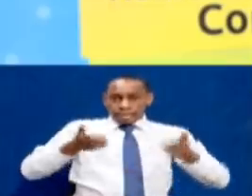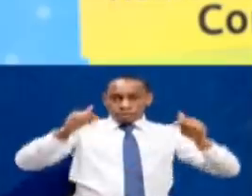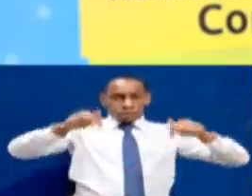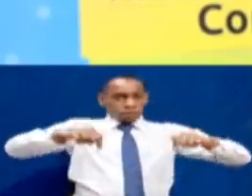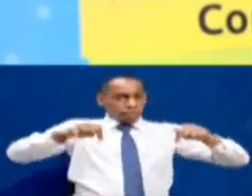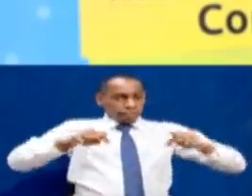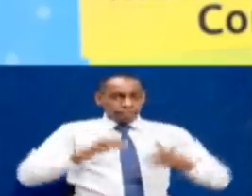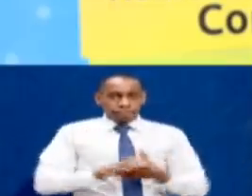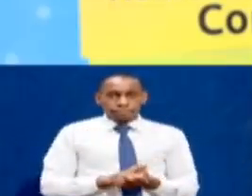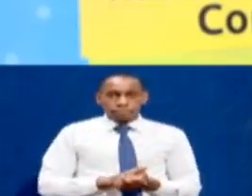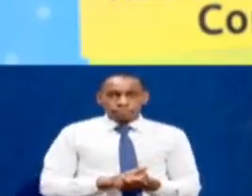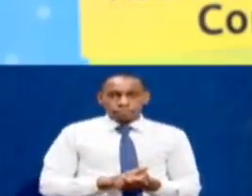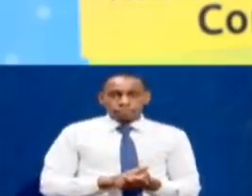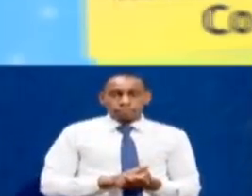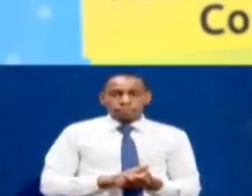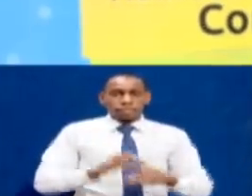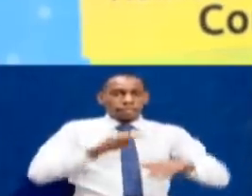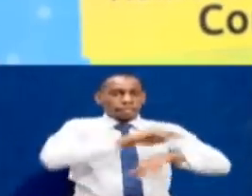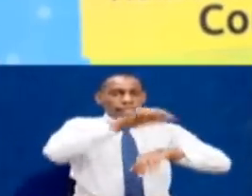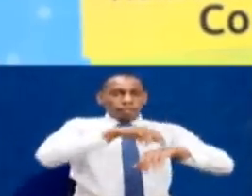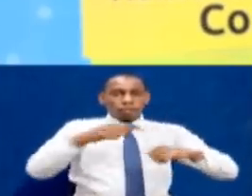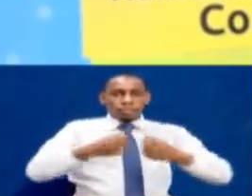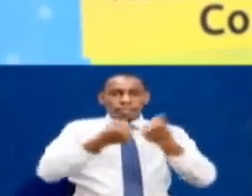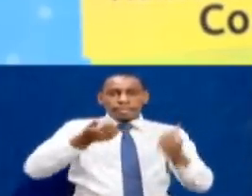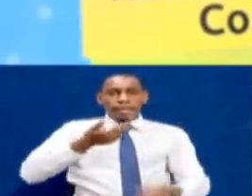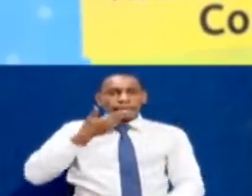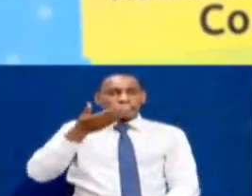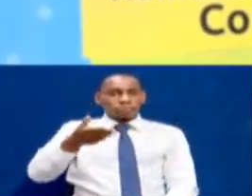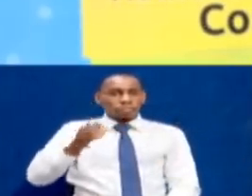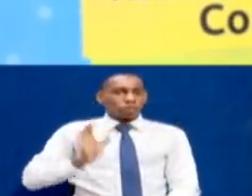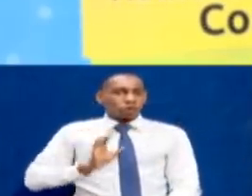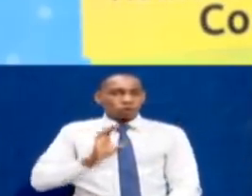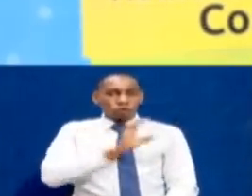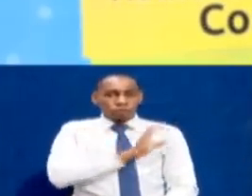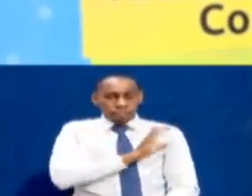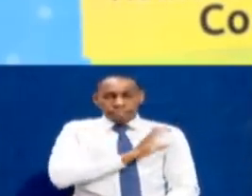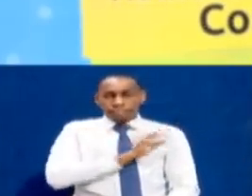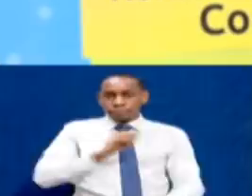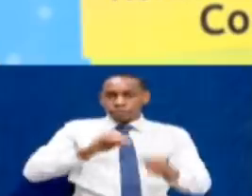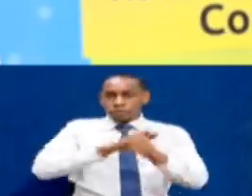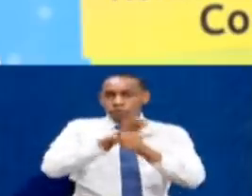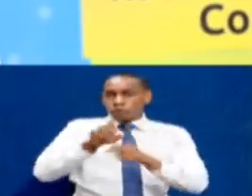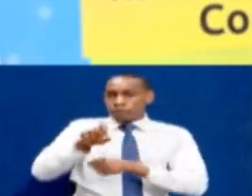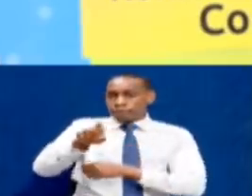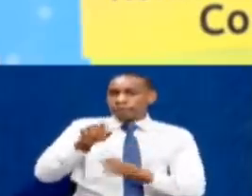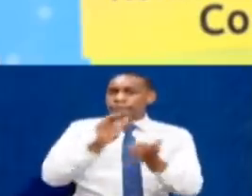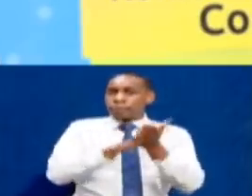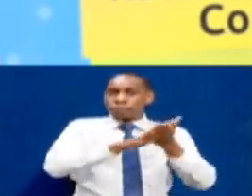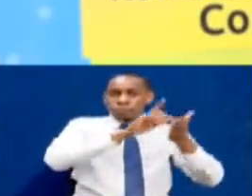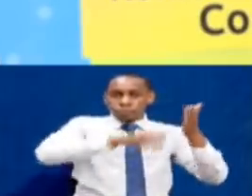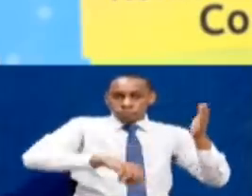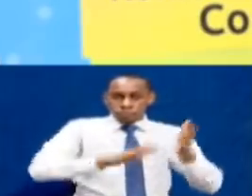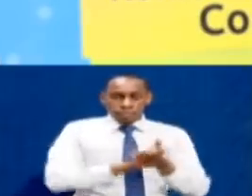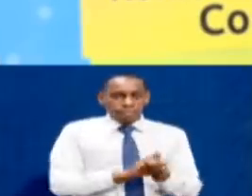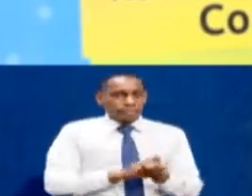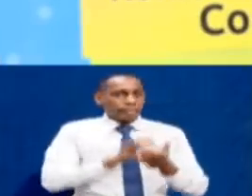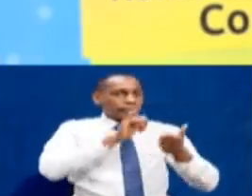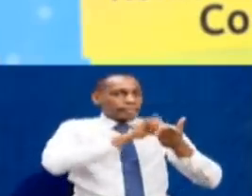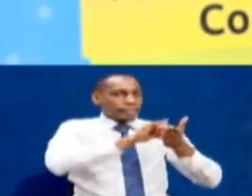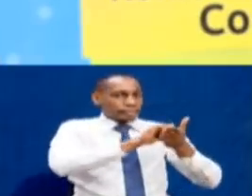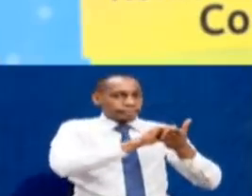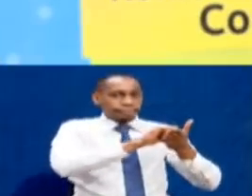our National Emergency Response Committee on Coronavirus, we proposed